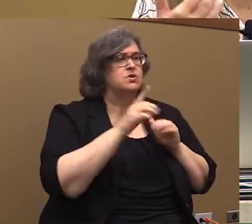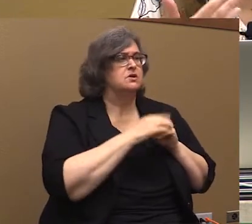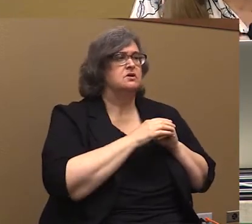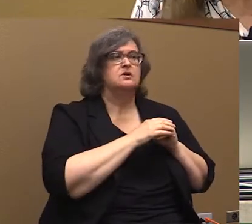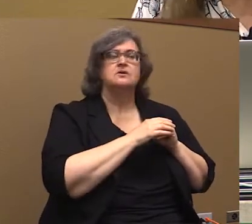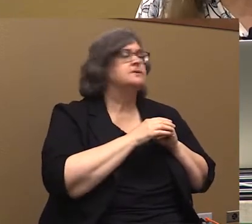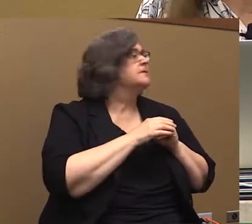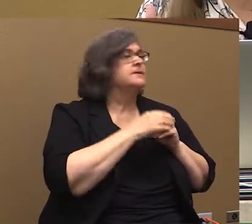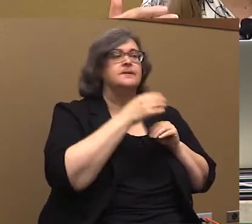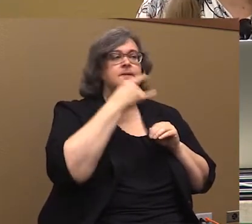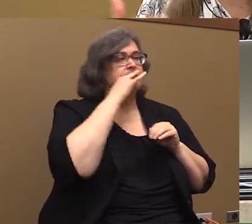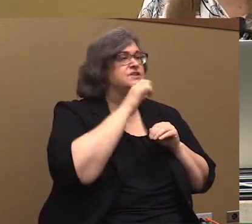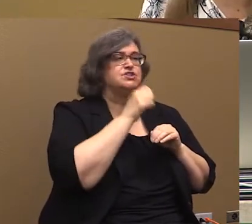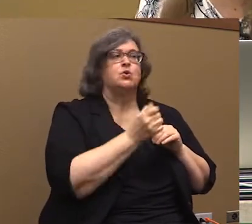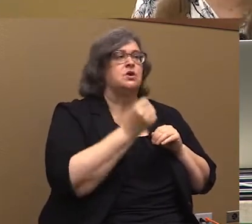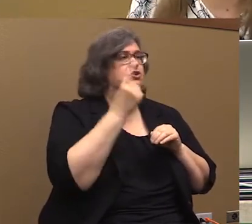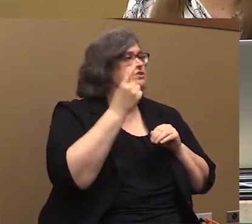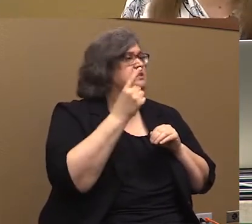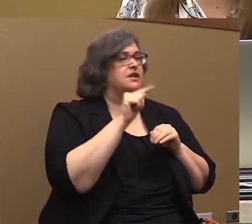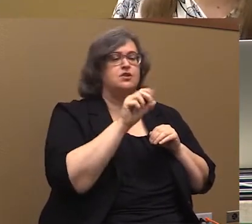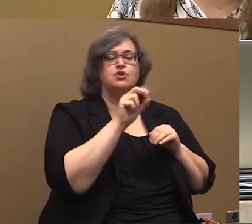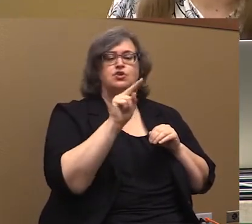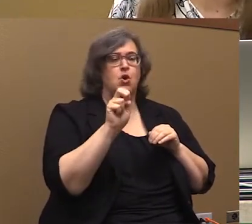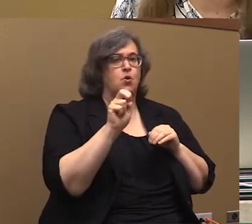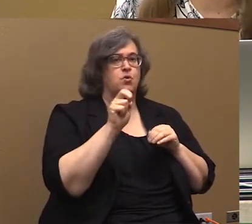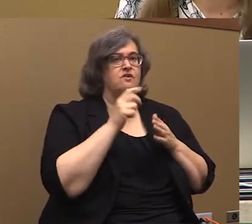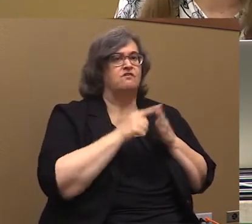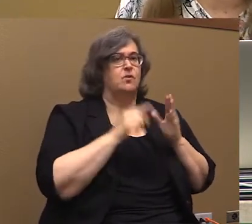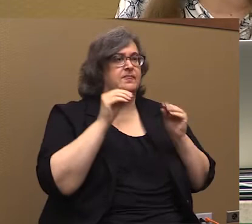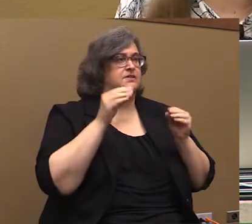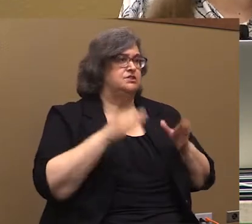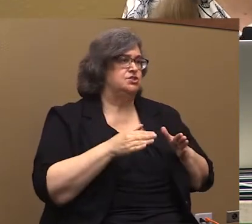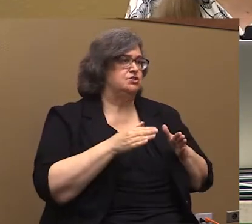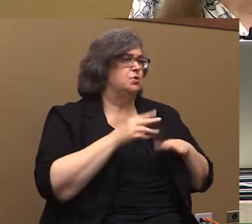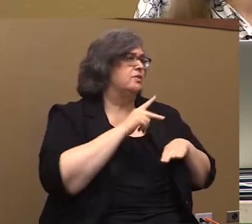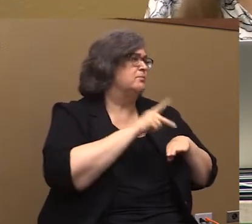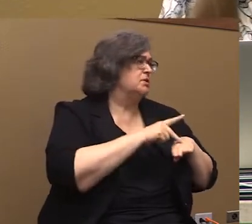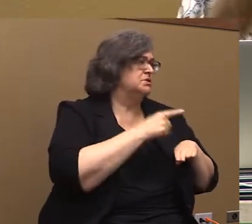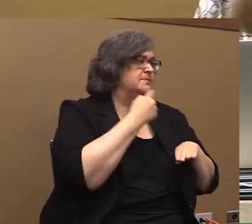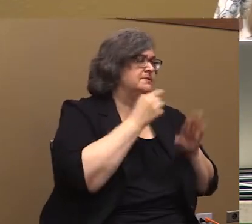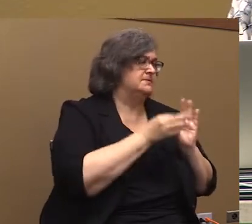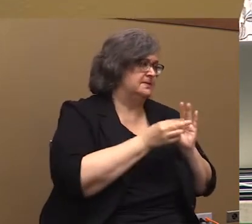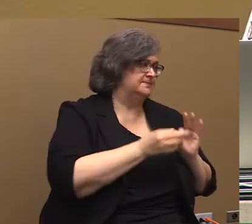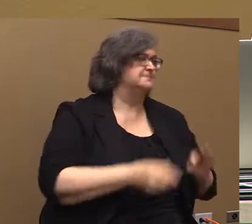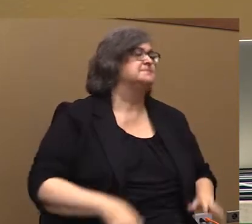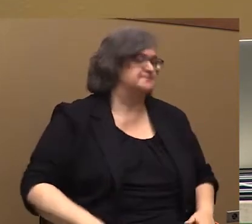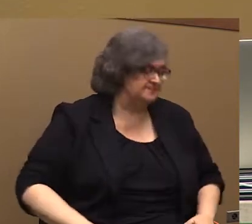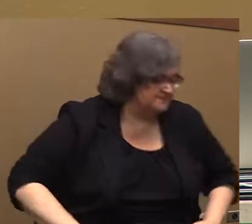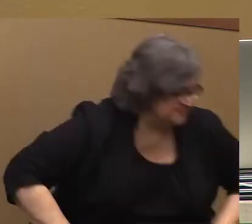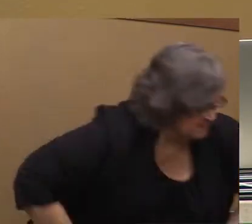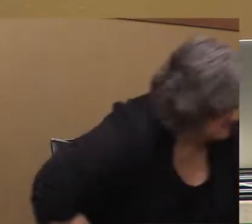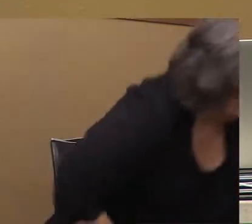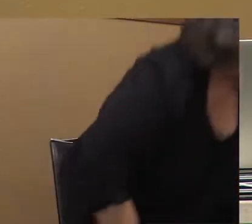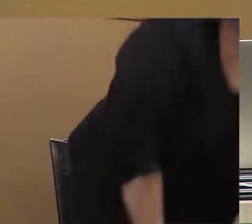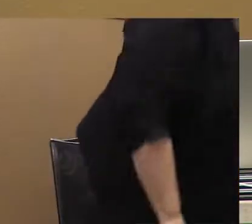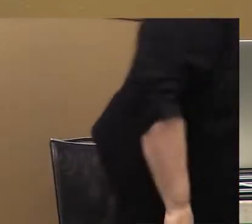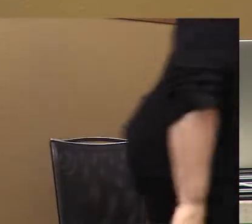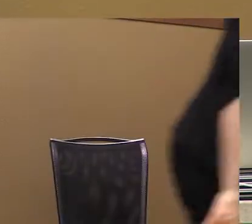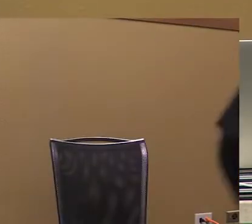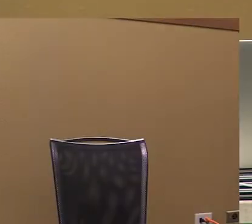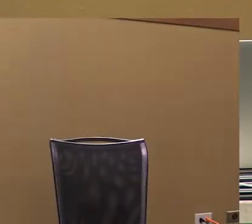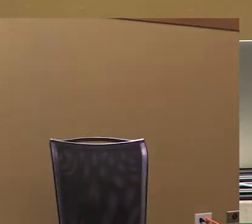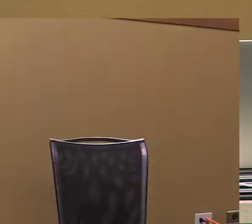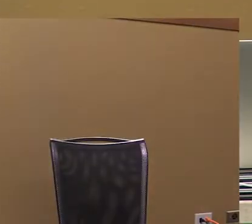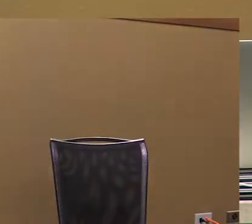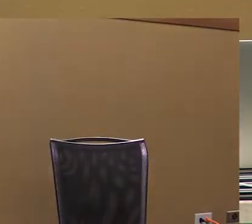intonation, the mood, because the kids aren't hearing the tone of voice of what that teacher is saying.